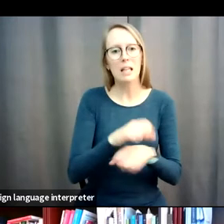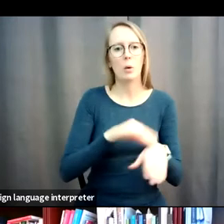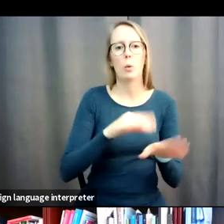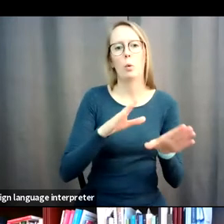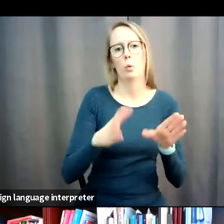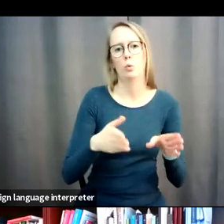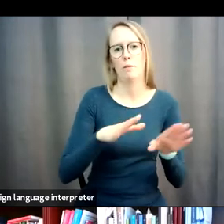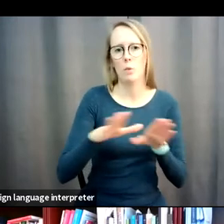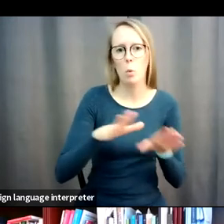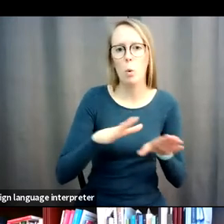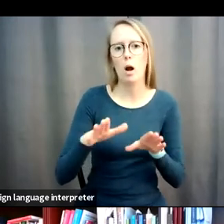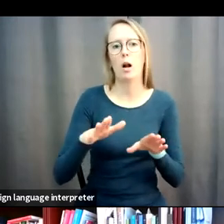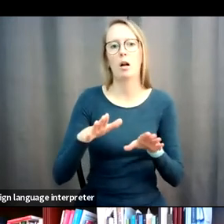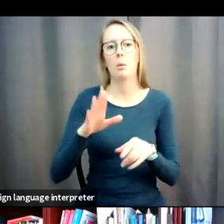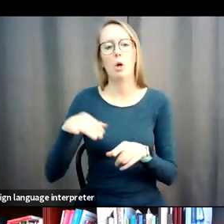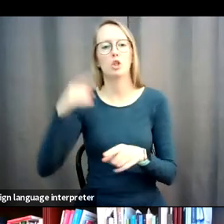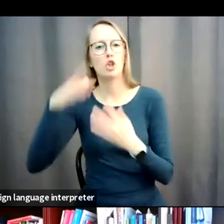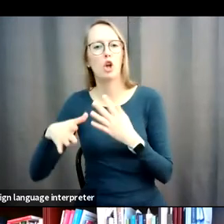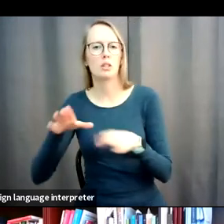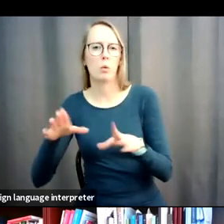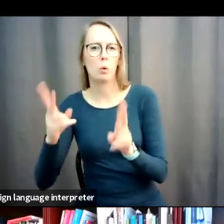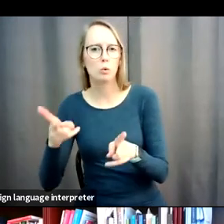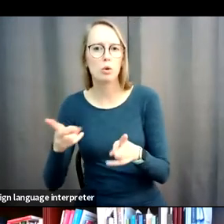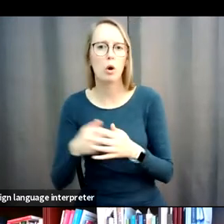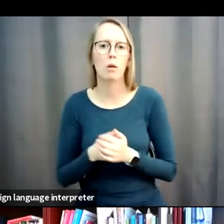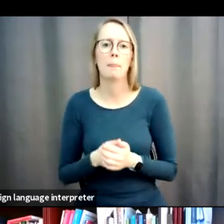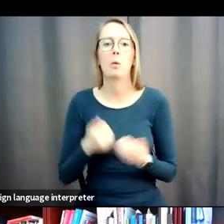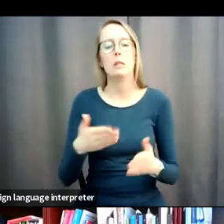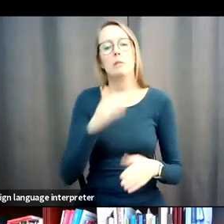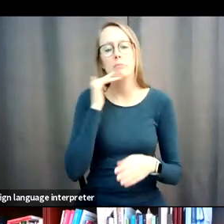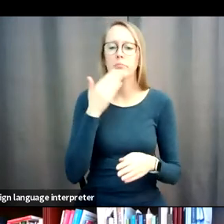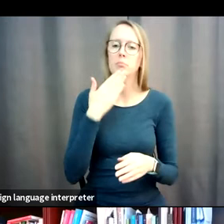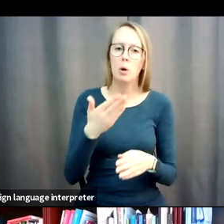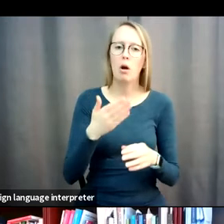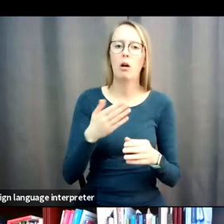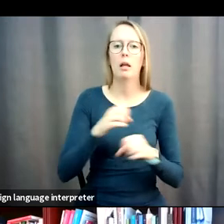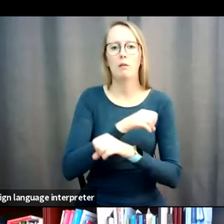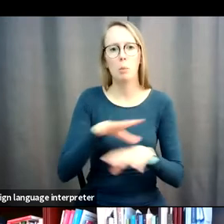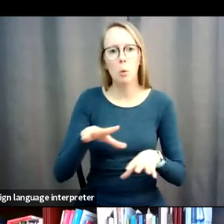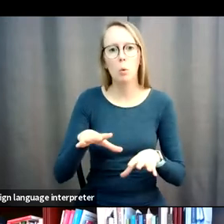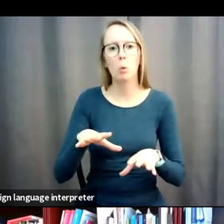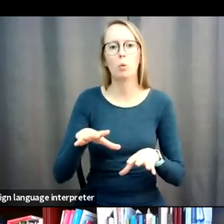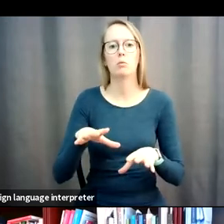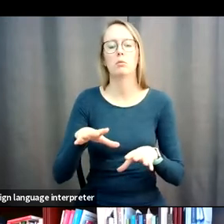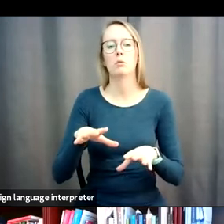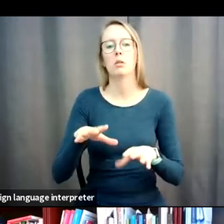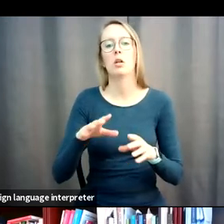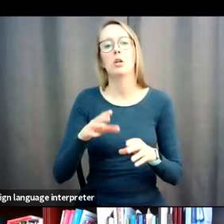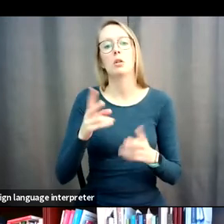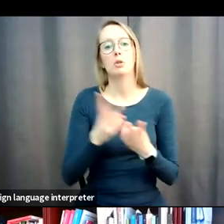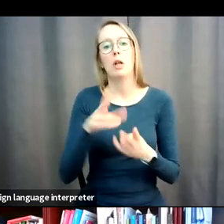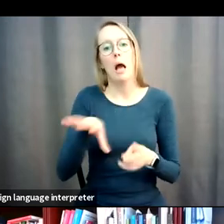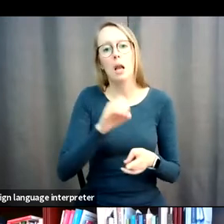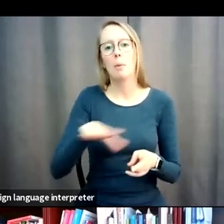psychiatric hospitals and provide adequate opportunities for information and counseling to ensure that all children with